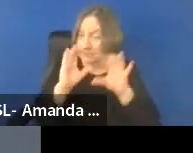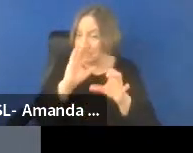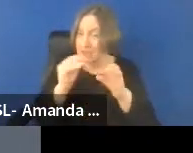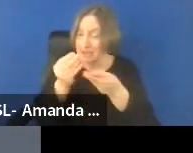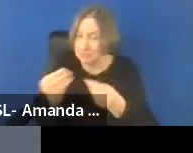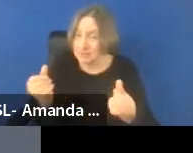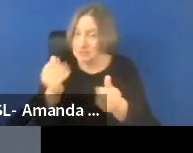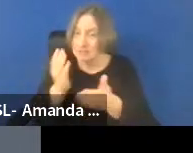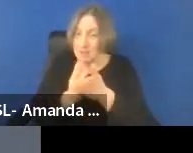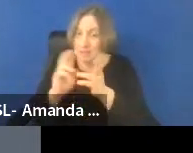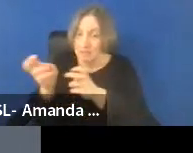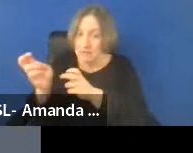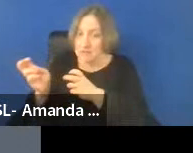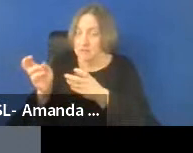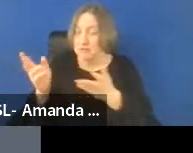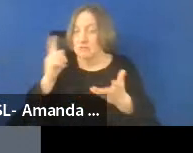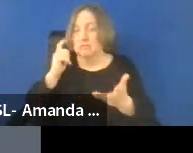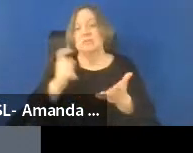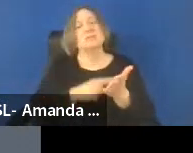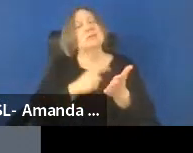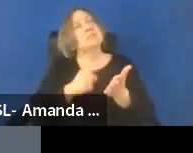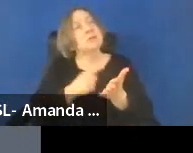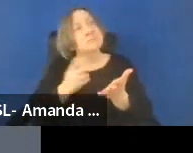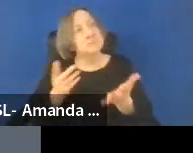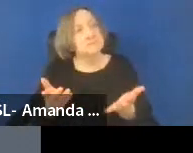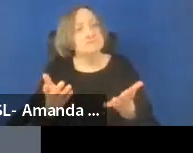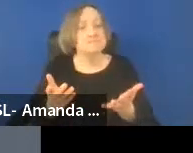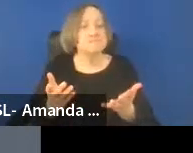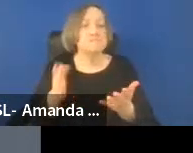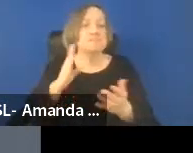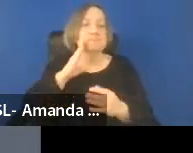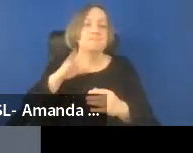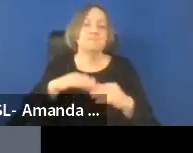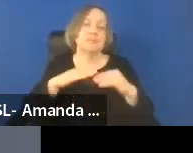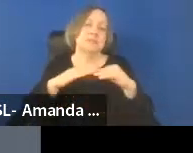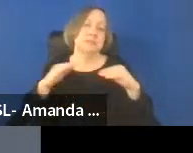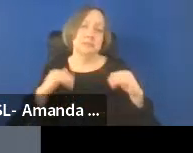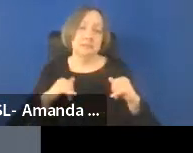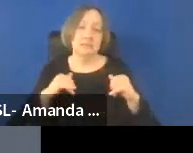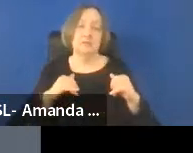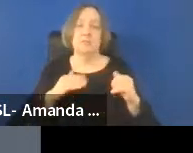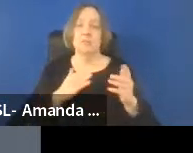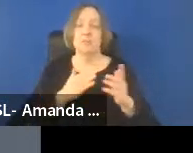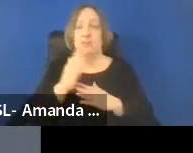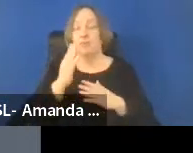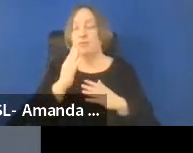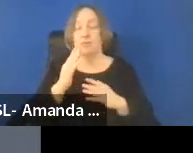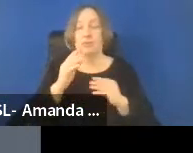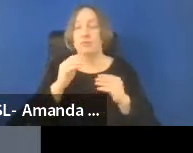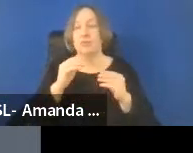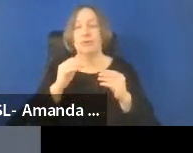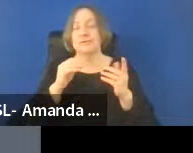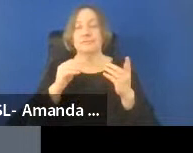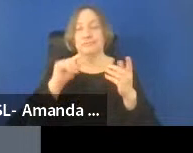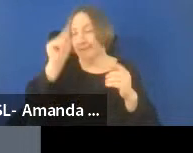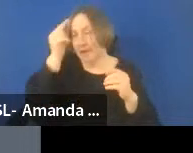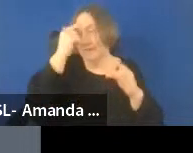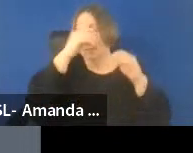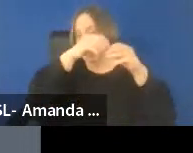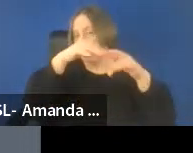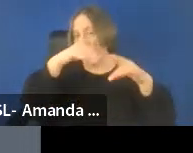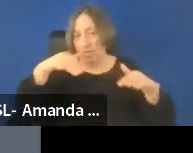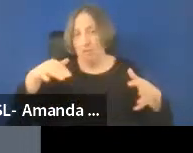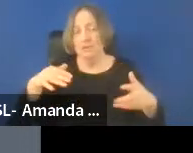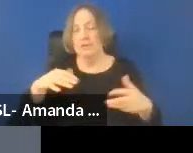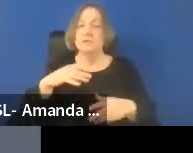the issues? Because sometimes, you know, the system through bureaucracy will state that there's not